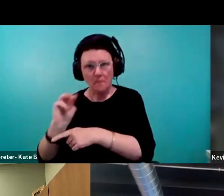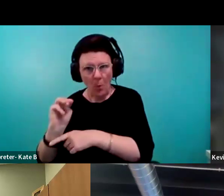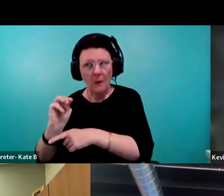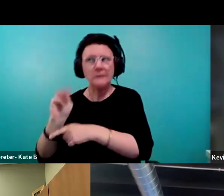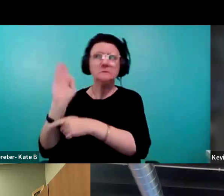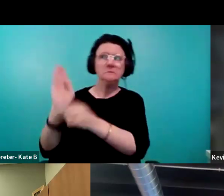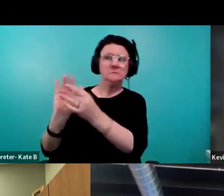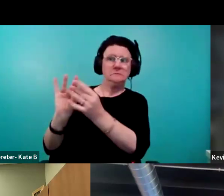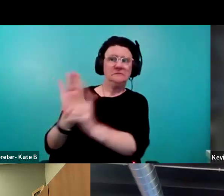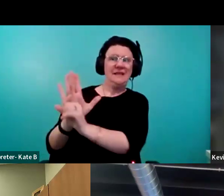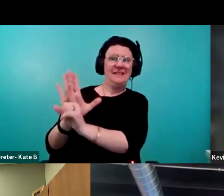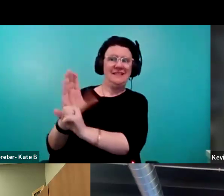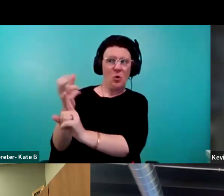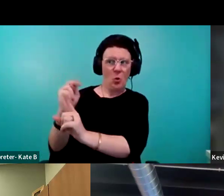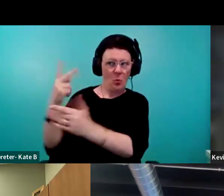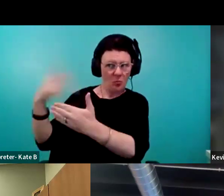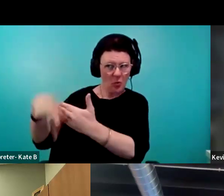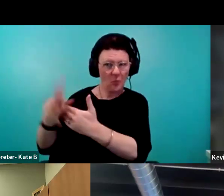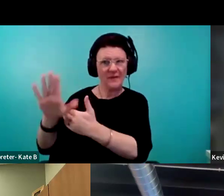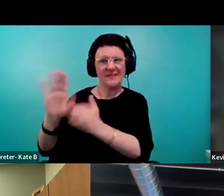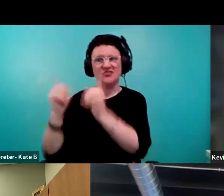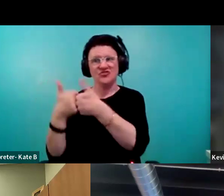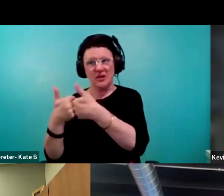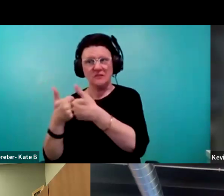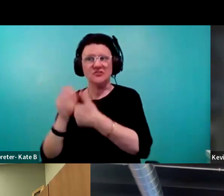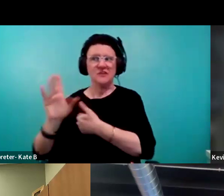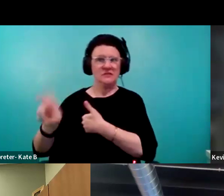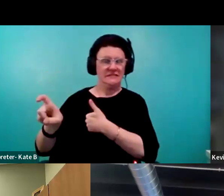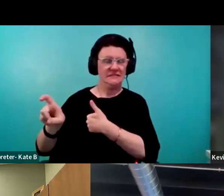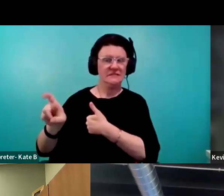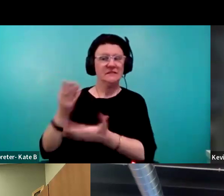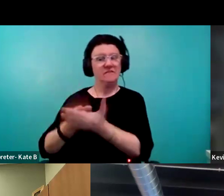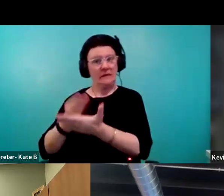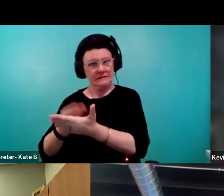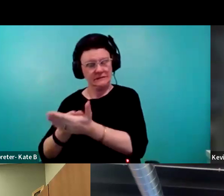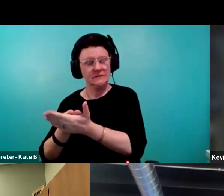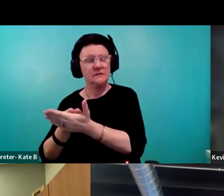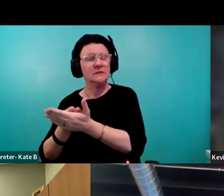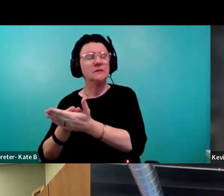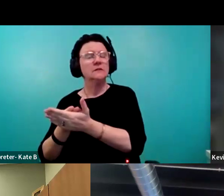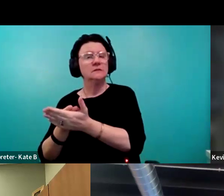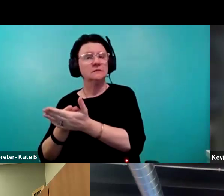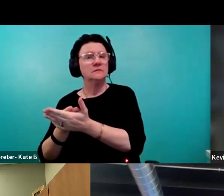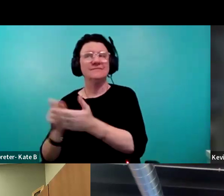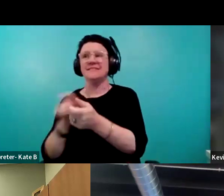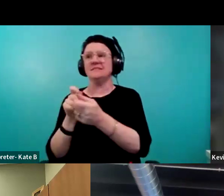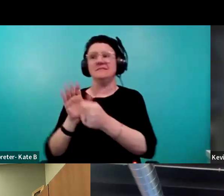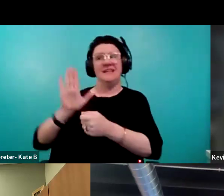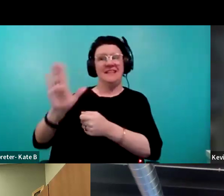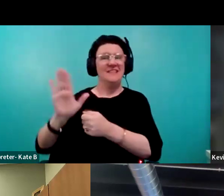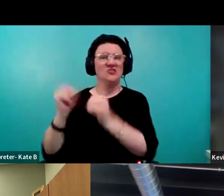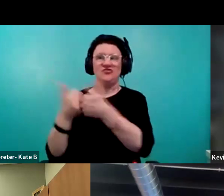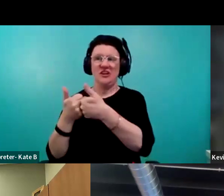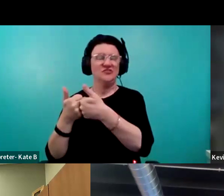about their program, their issues, their need, their funding, and we have the same thing